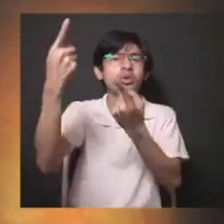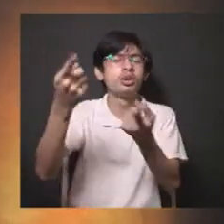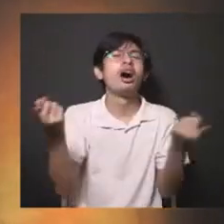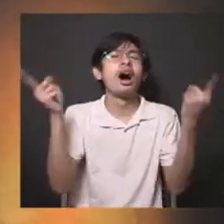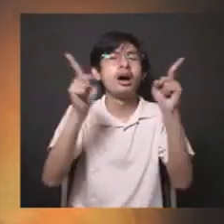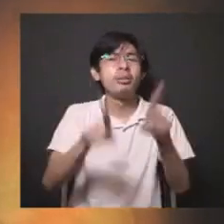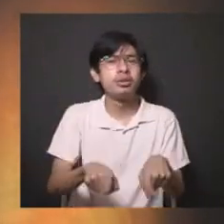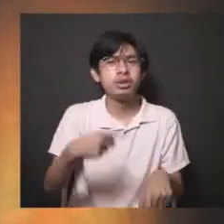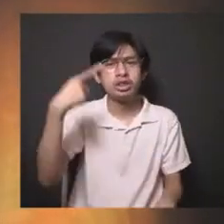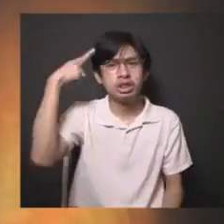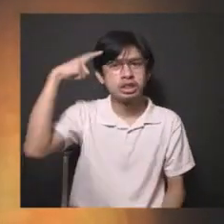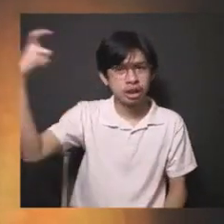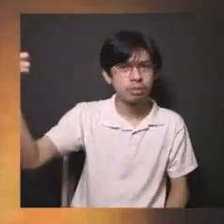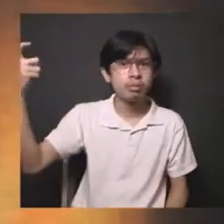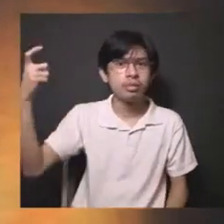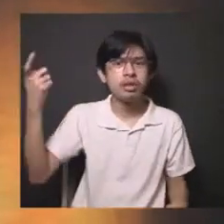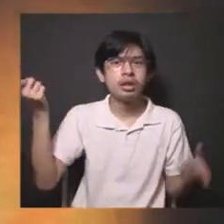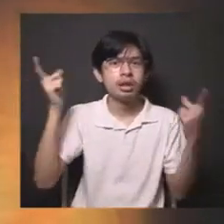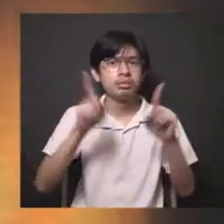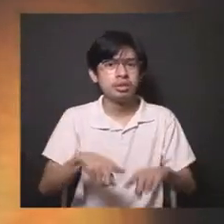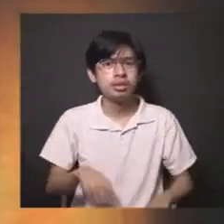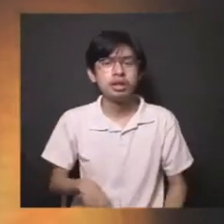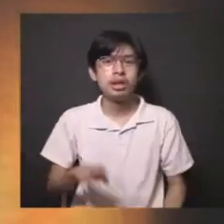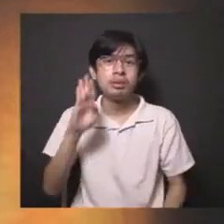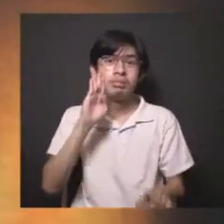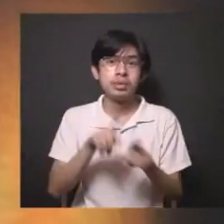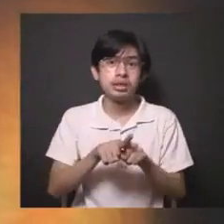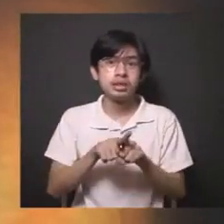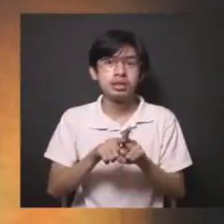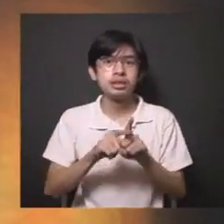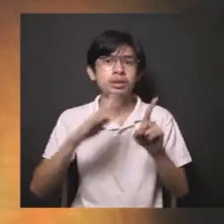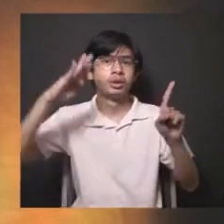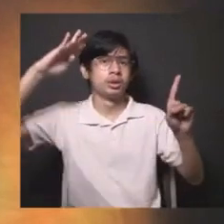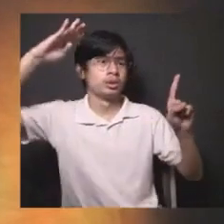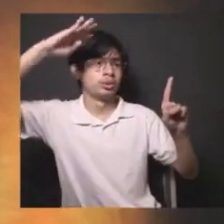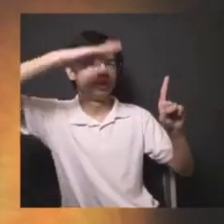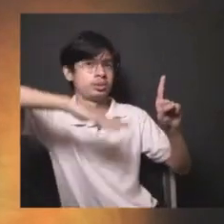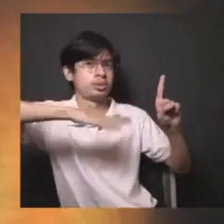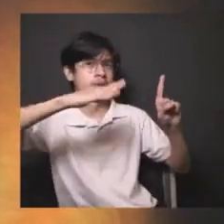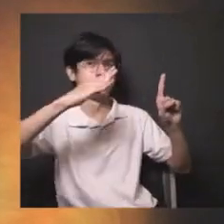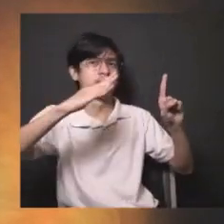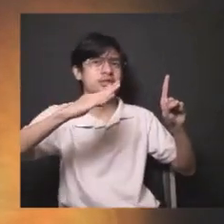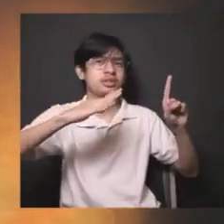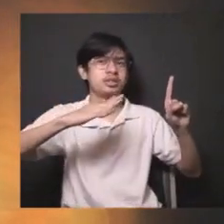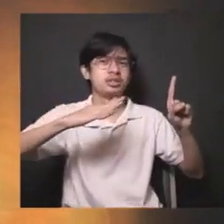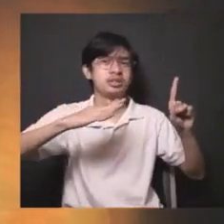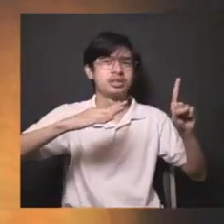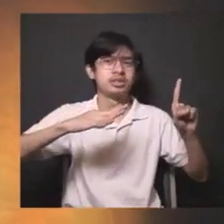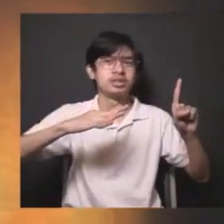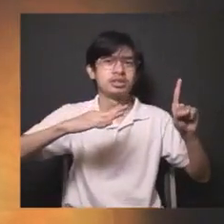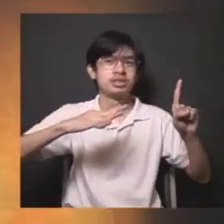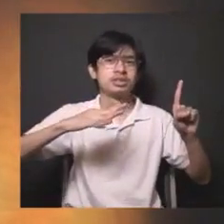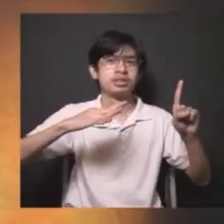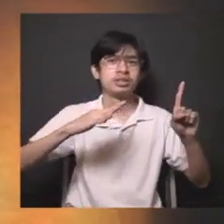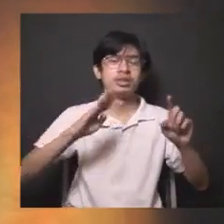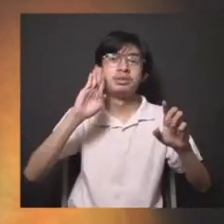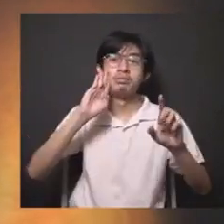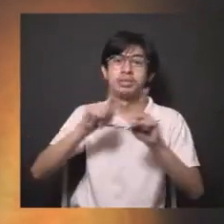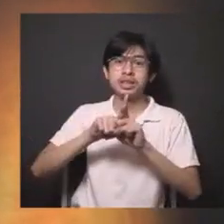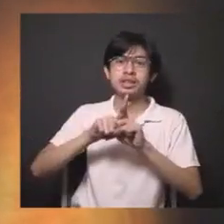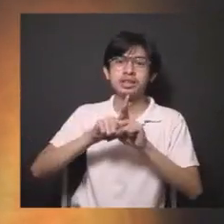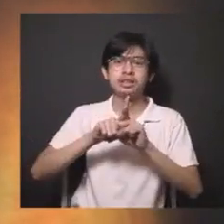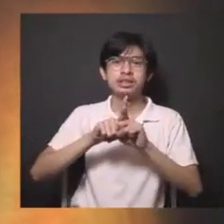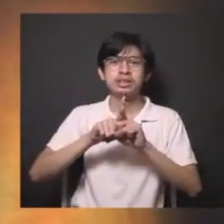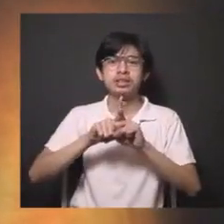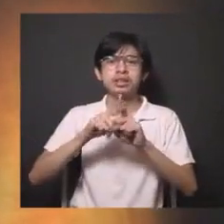already happening. The intention of the brothers when they started out was not good. They wanted to get rid